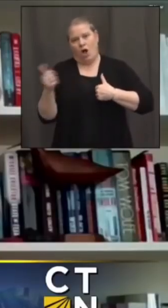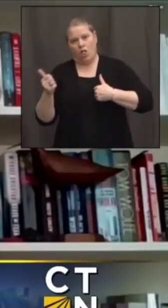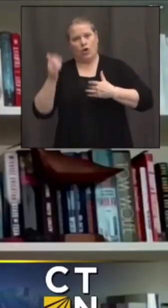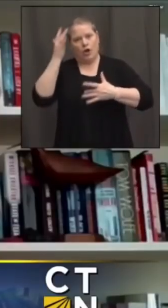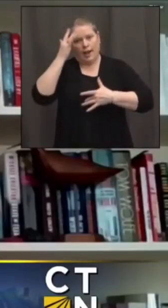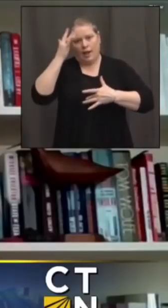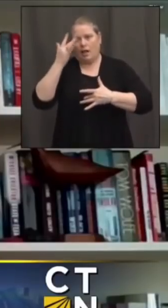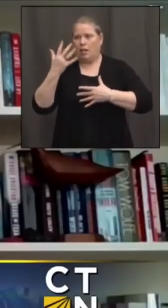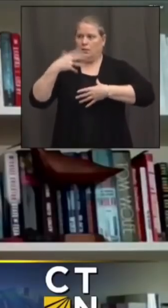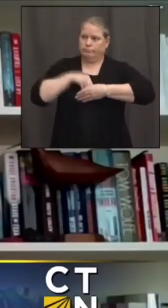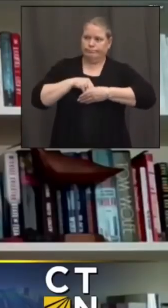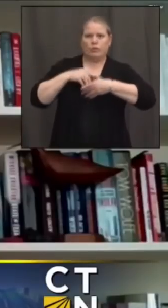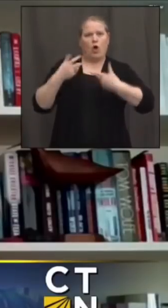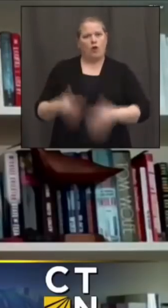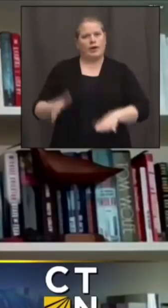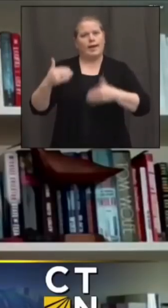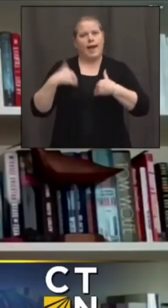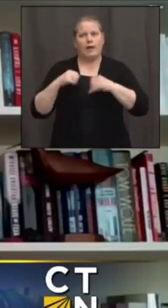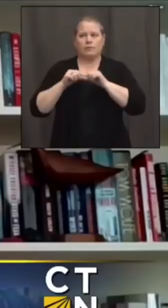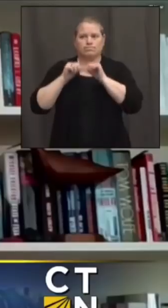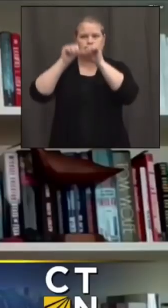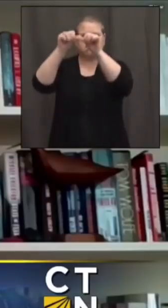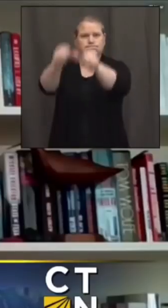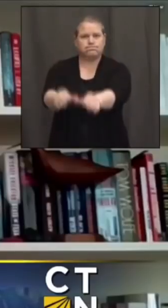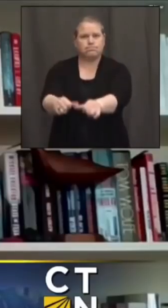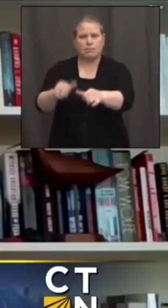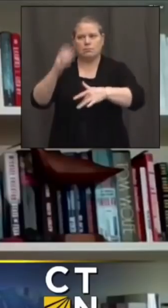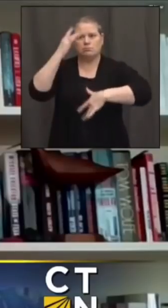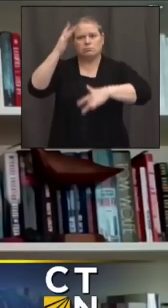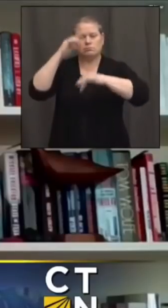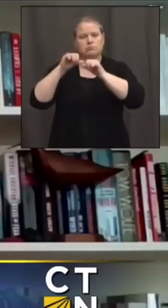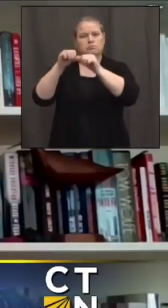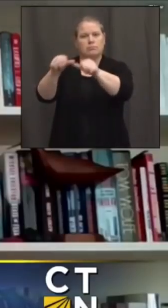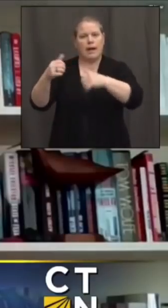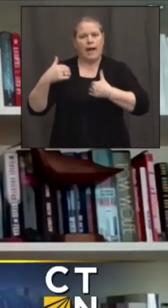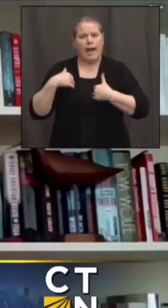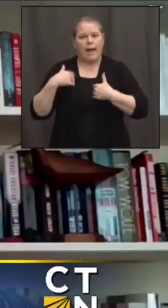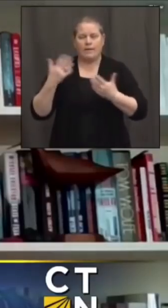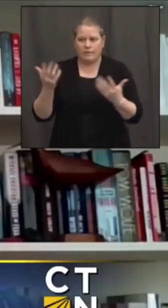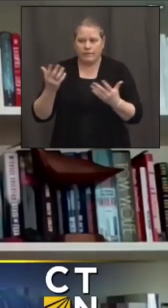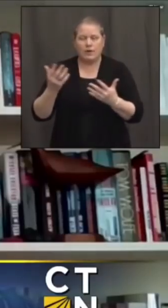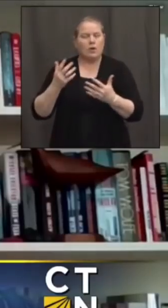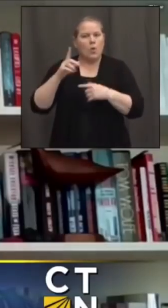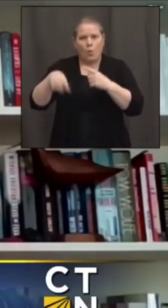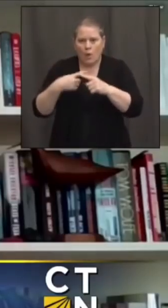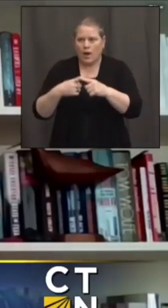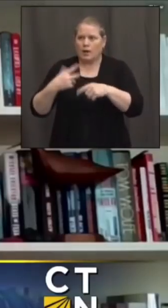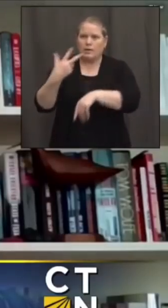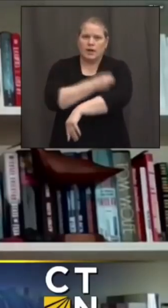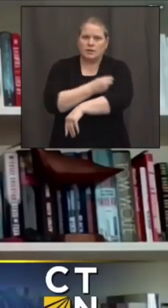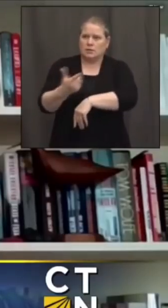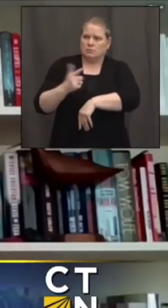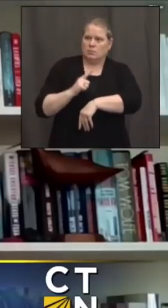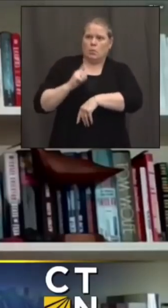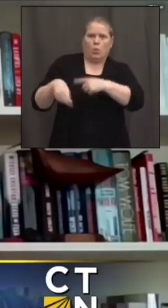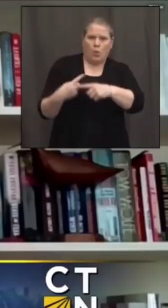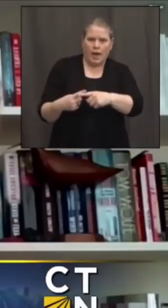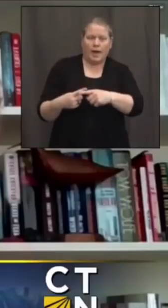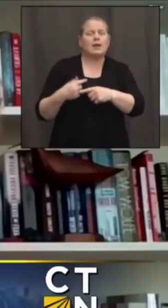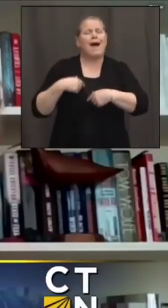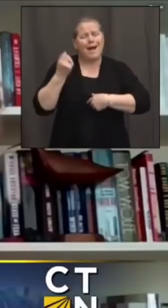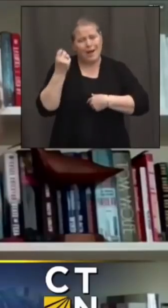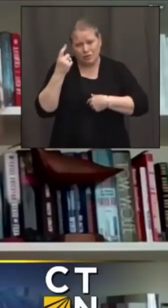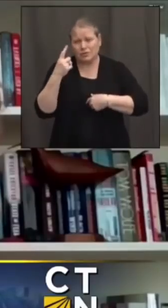get their vaccine. So we're working on that. It's obviously complicated. We've heard from lots and lots of constituents with